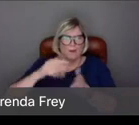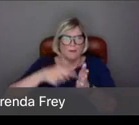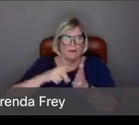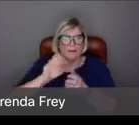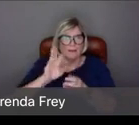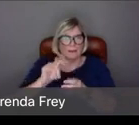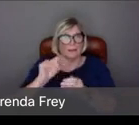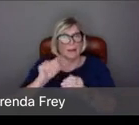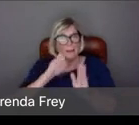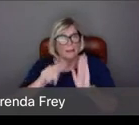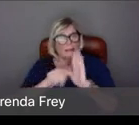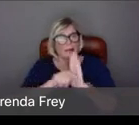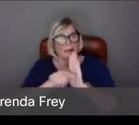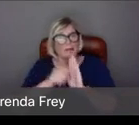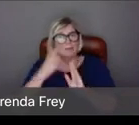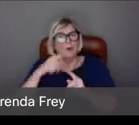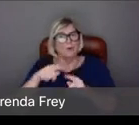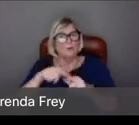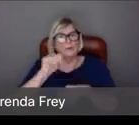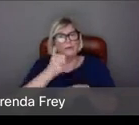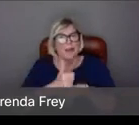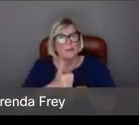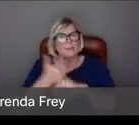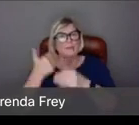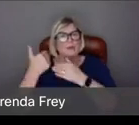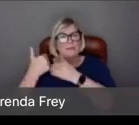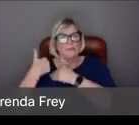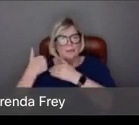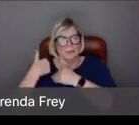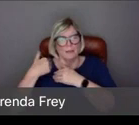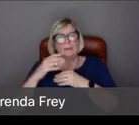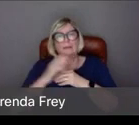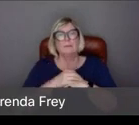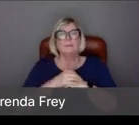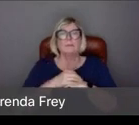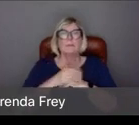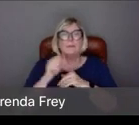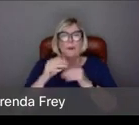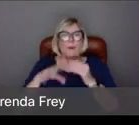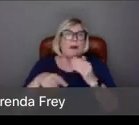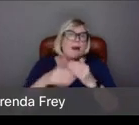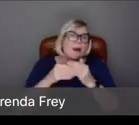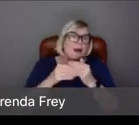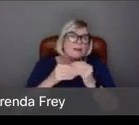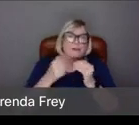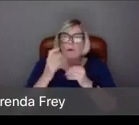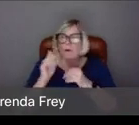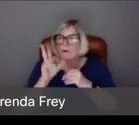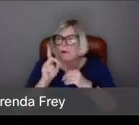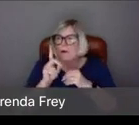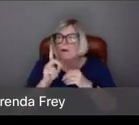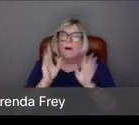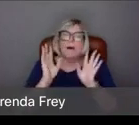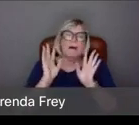you establishing responsibility. And so actually in a measured way, adding on a card, letting time go